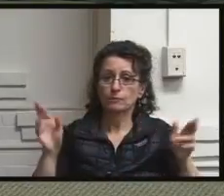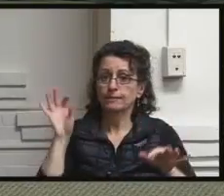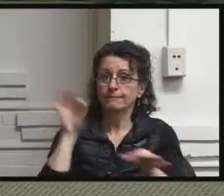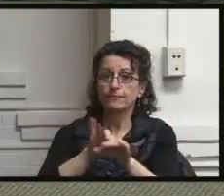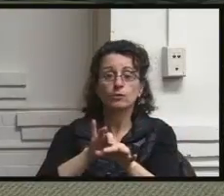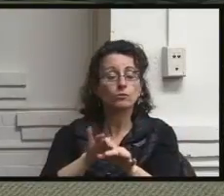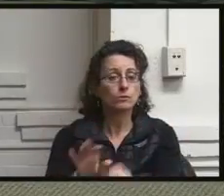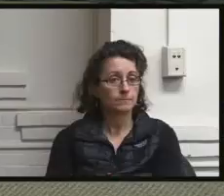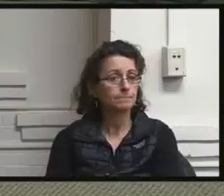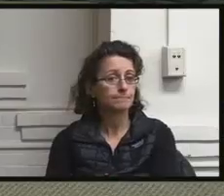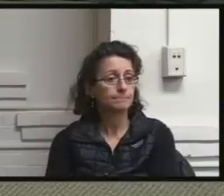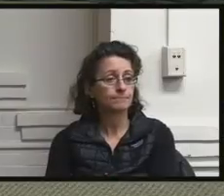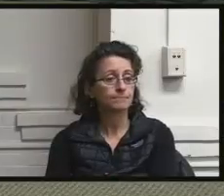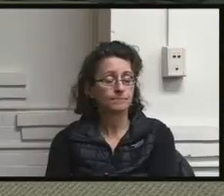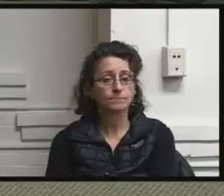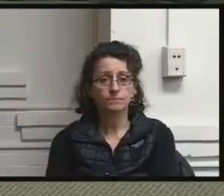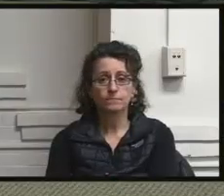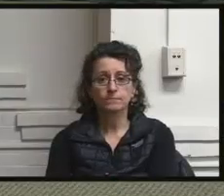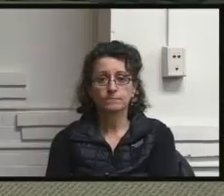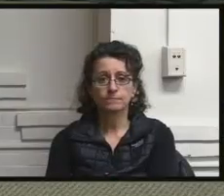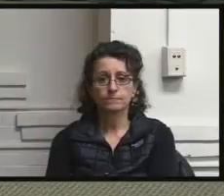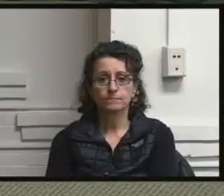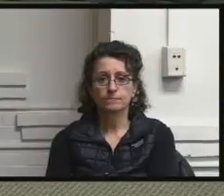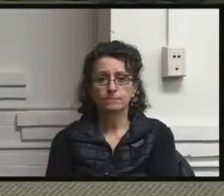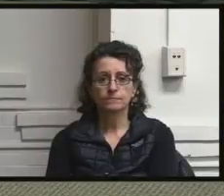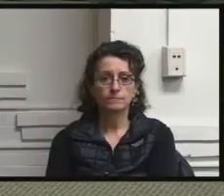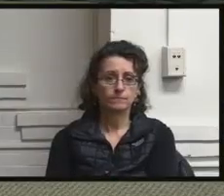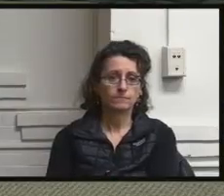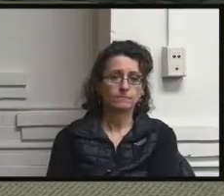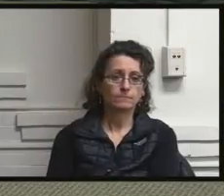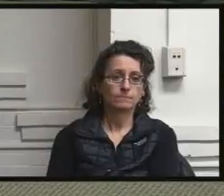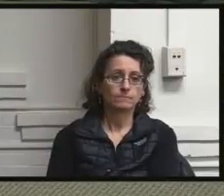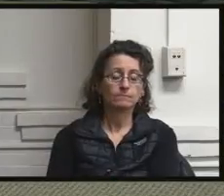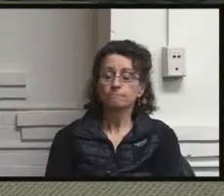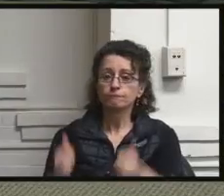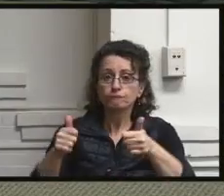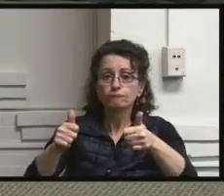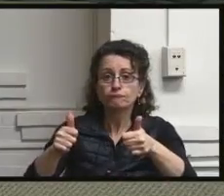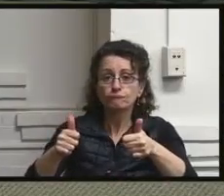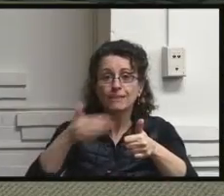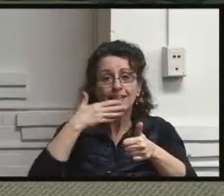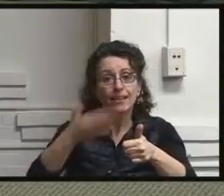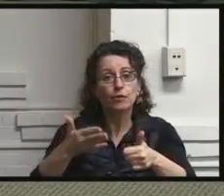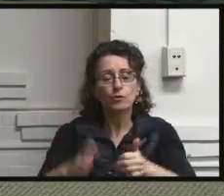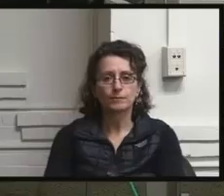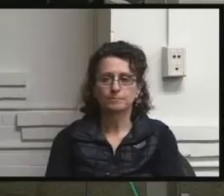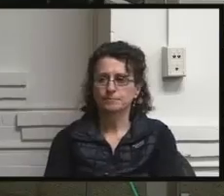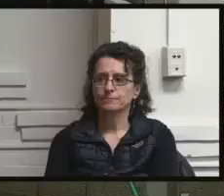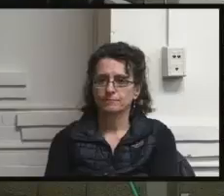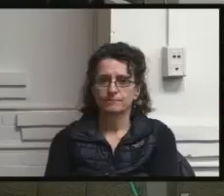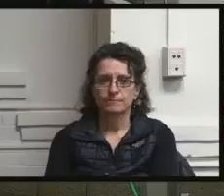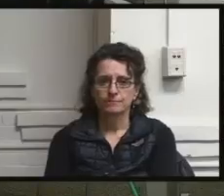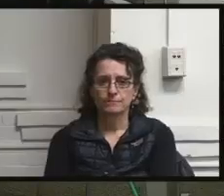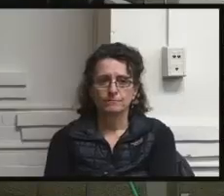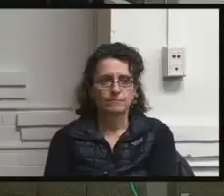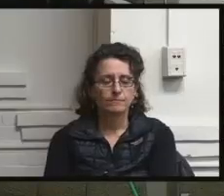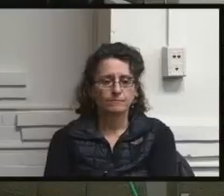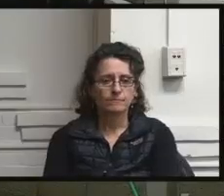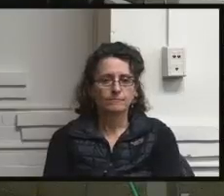vote on the the proposal. Okay. Cool. All right. Thank you. Thank you. Thanks very much.